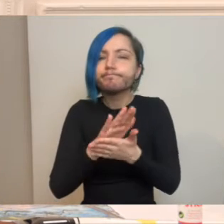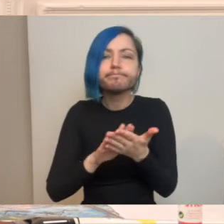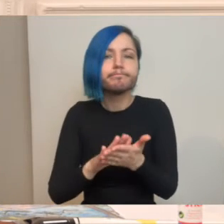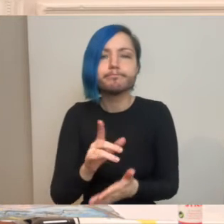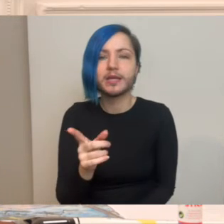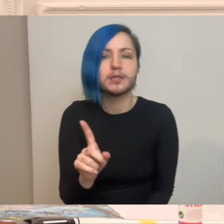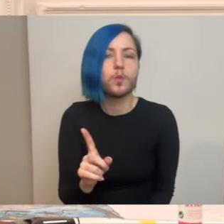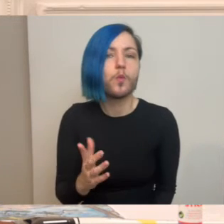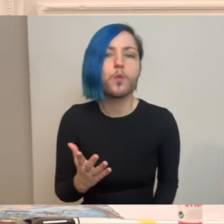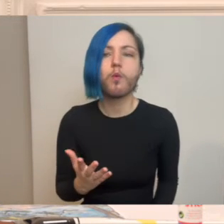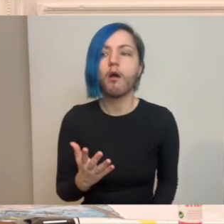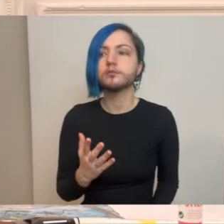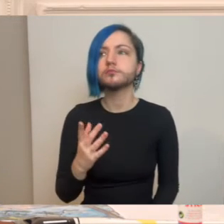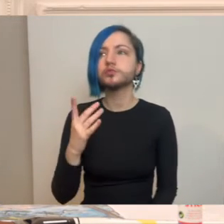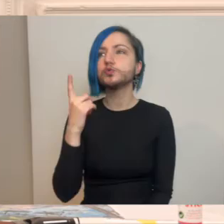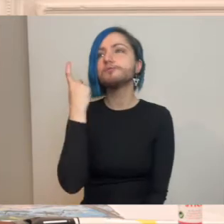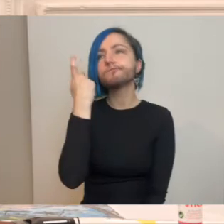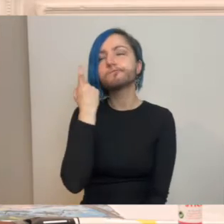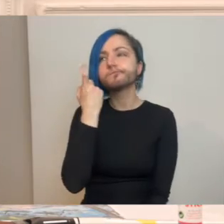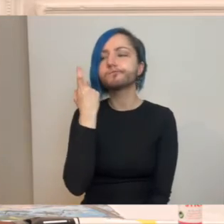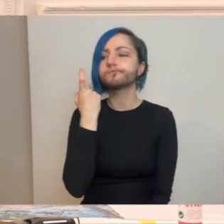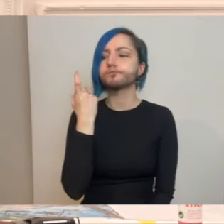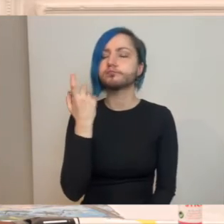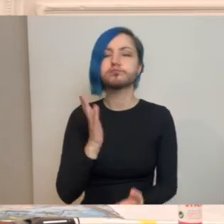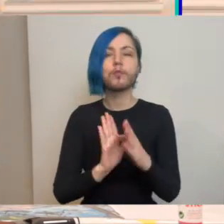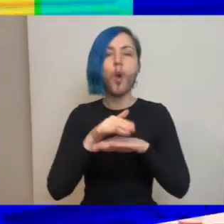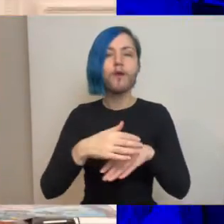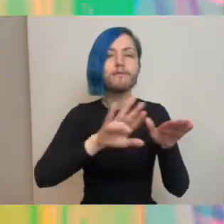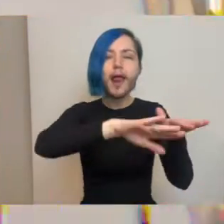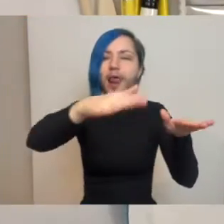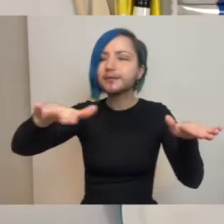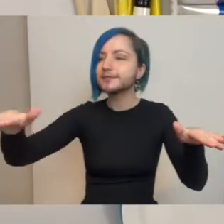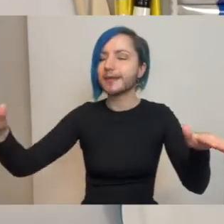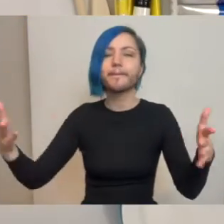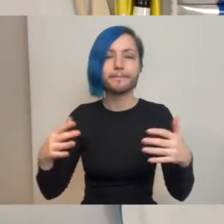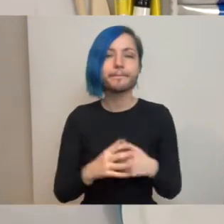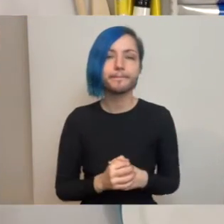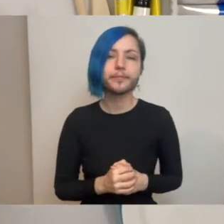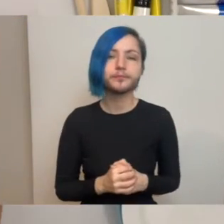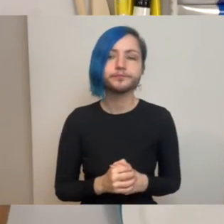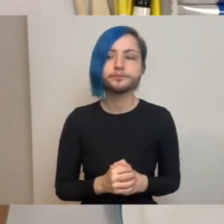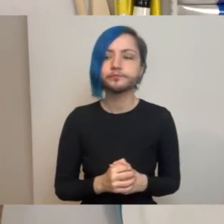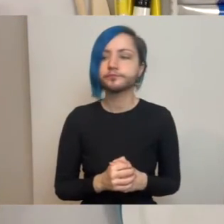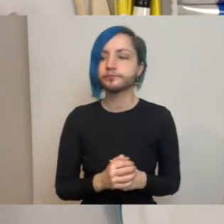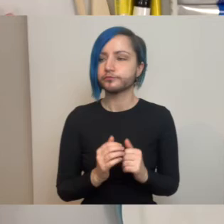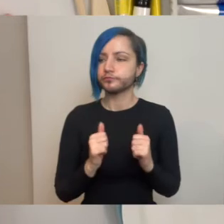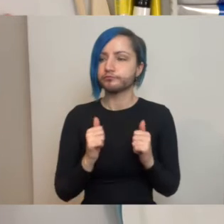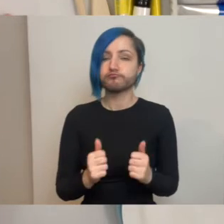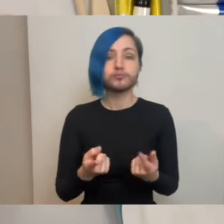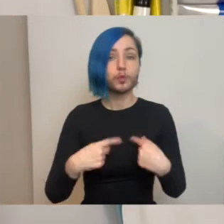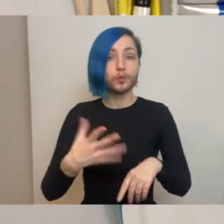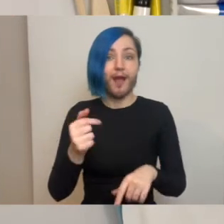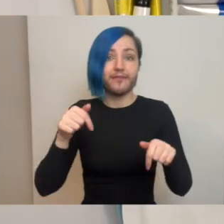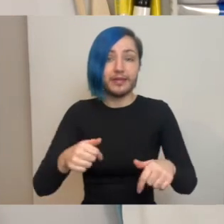means to think about landscape. So what we have around us on